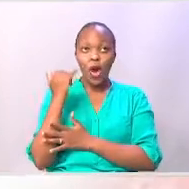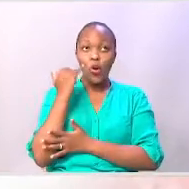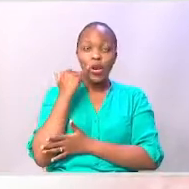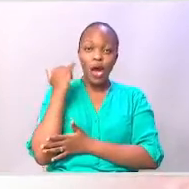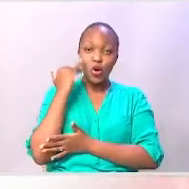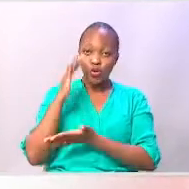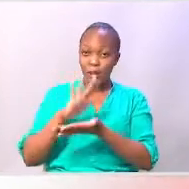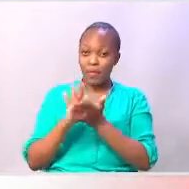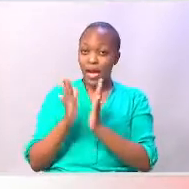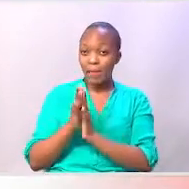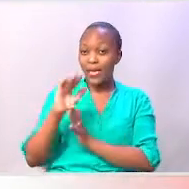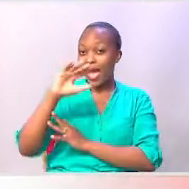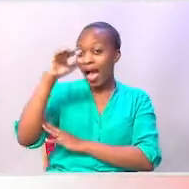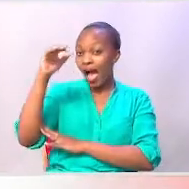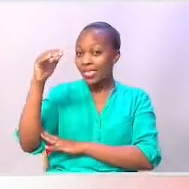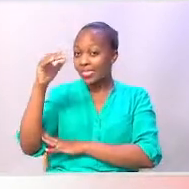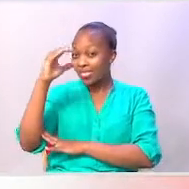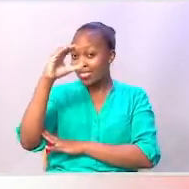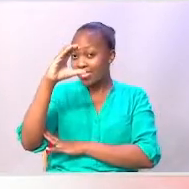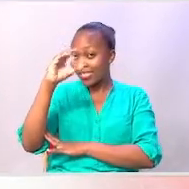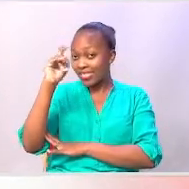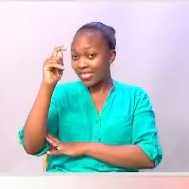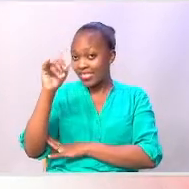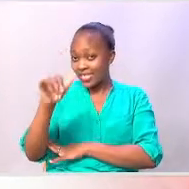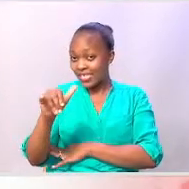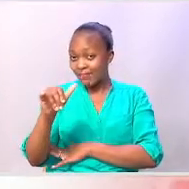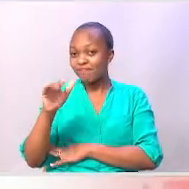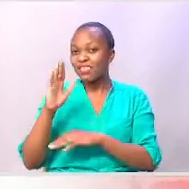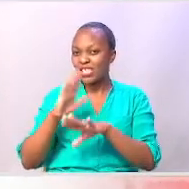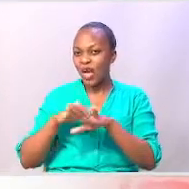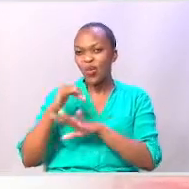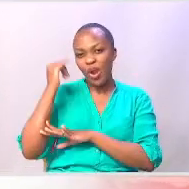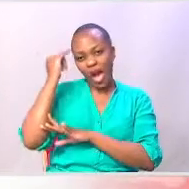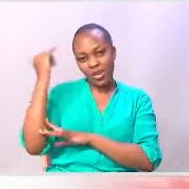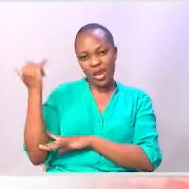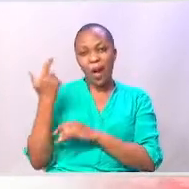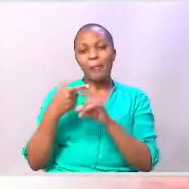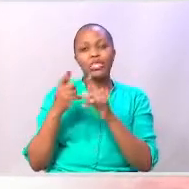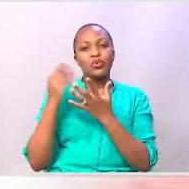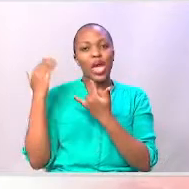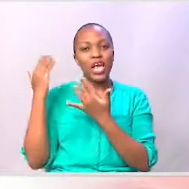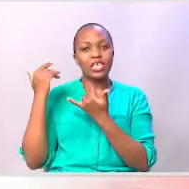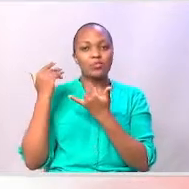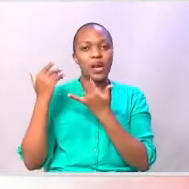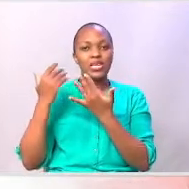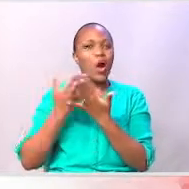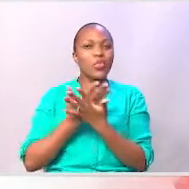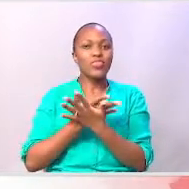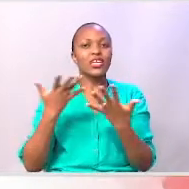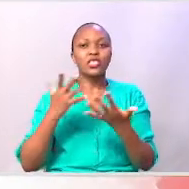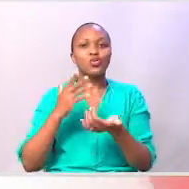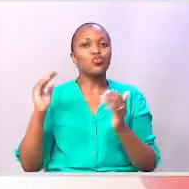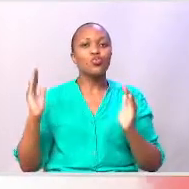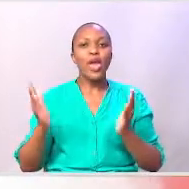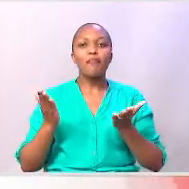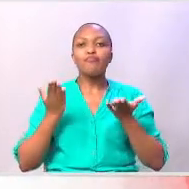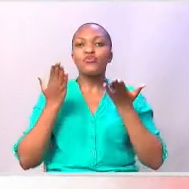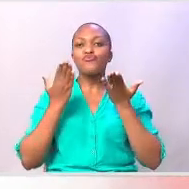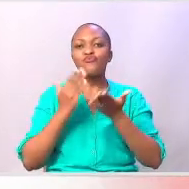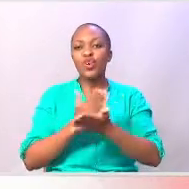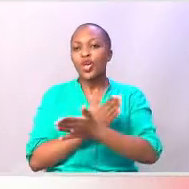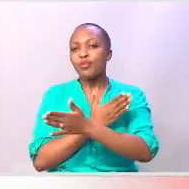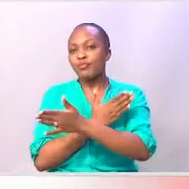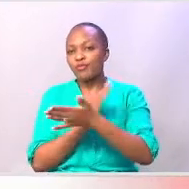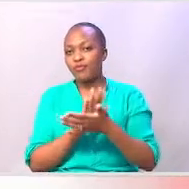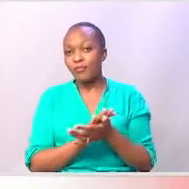city, it's a good idea, but we expect a number of things to be improved because we will no longer be under a municipality. Being a